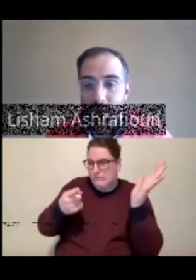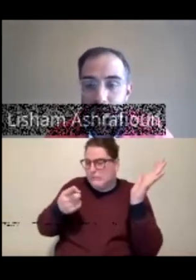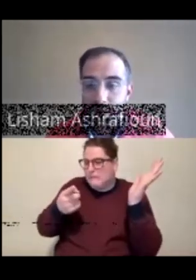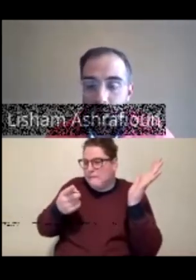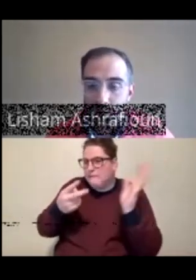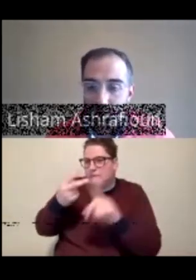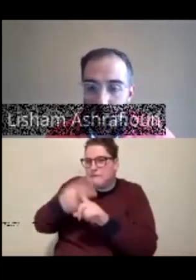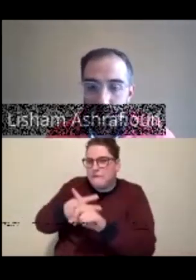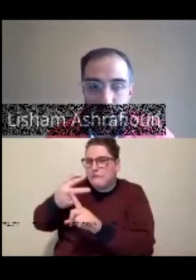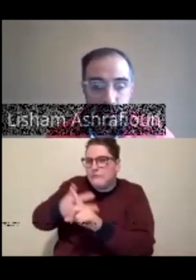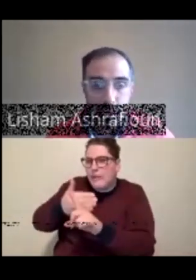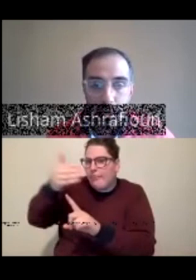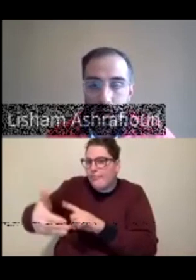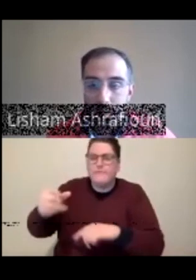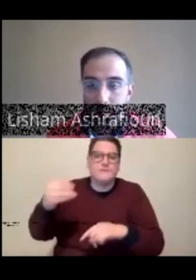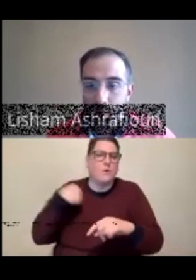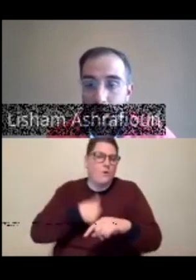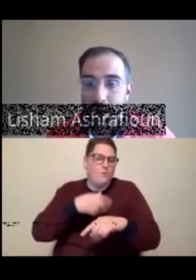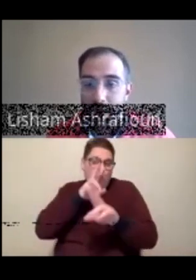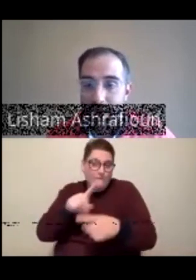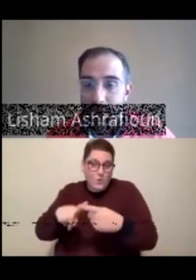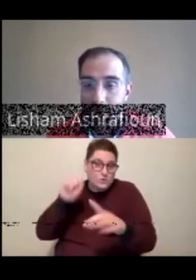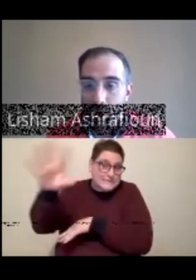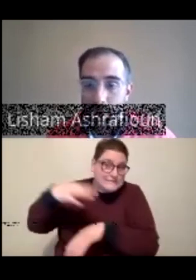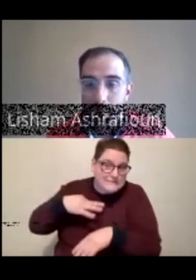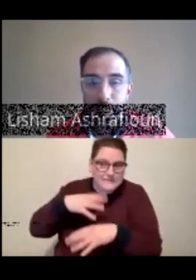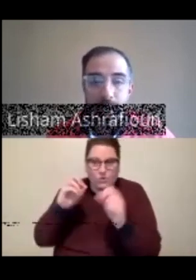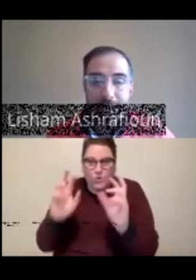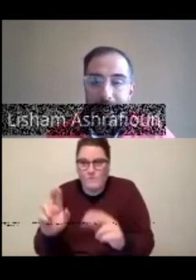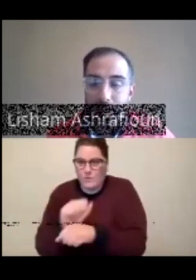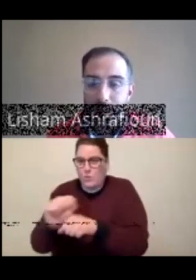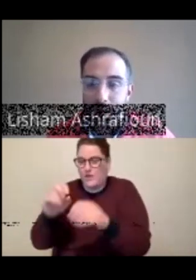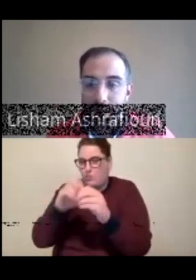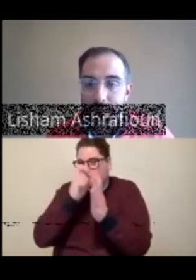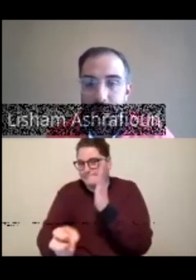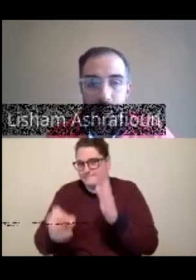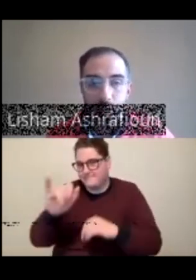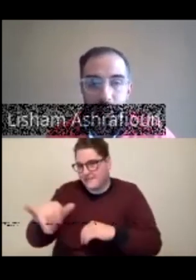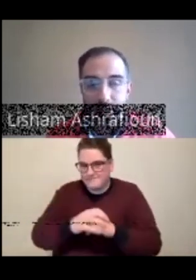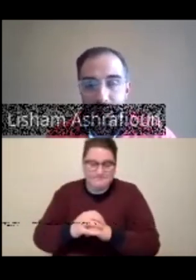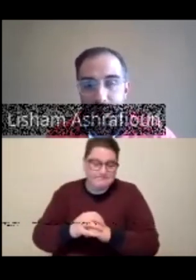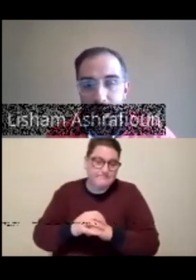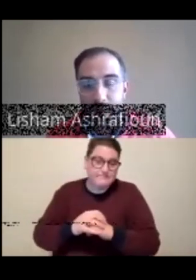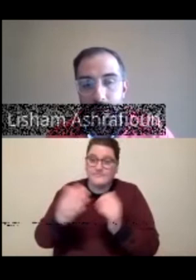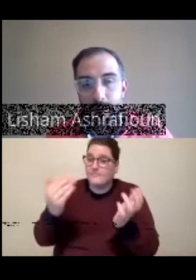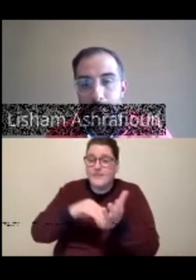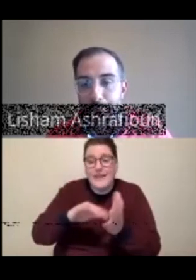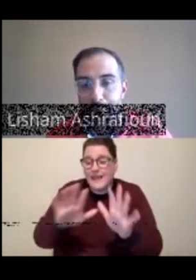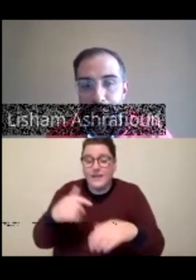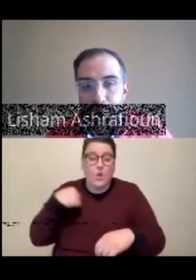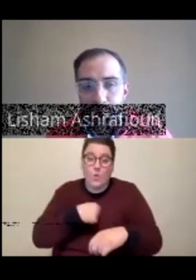months. So we're looking forward to working on that a bit more. And again, because we think that